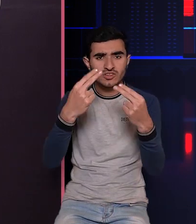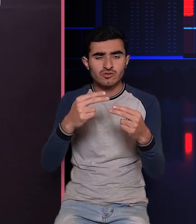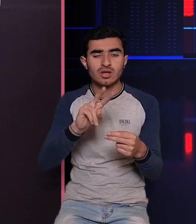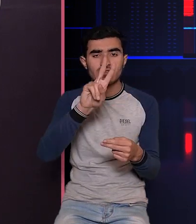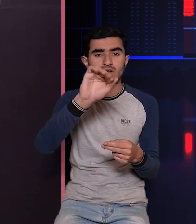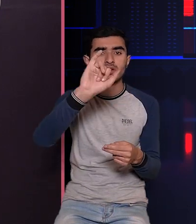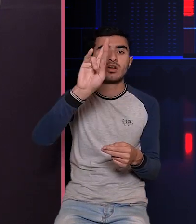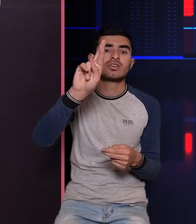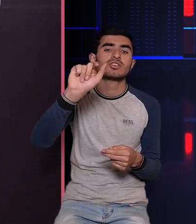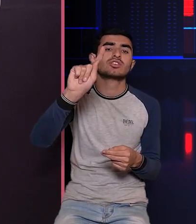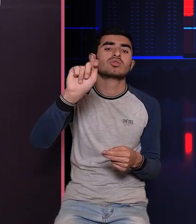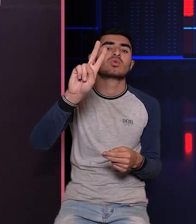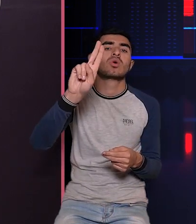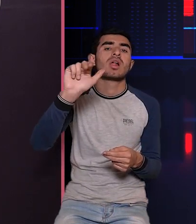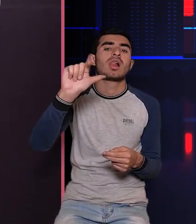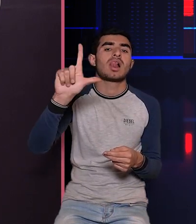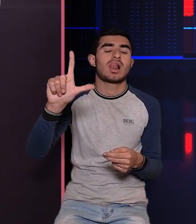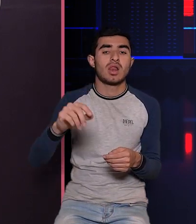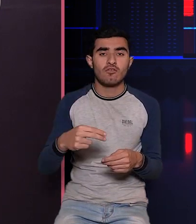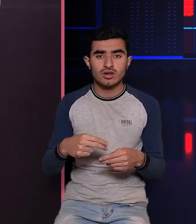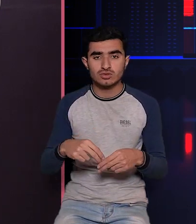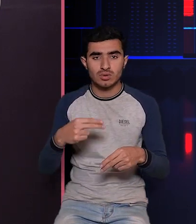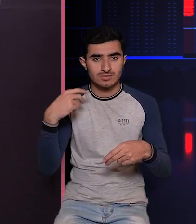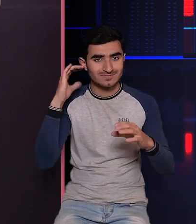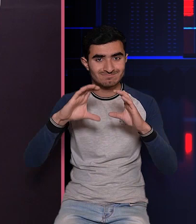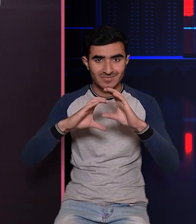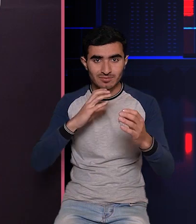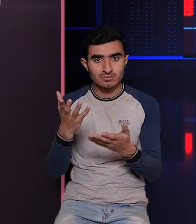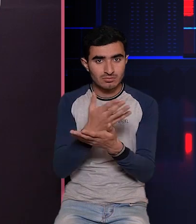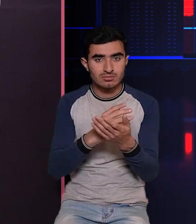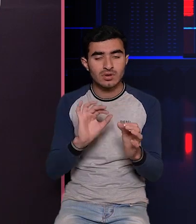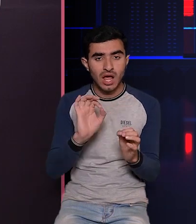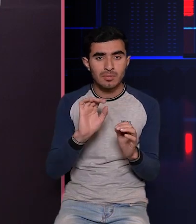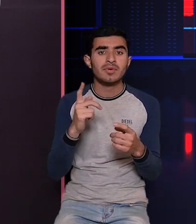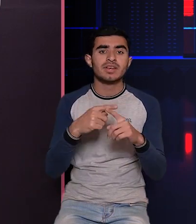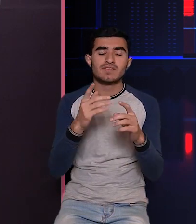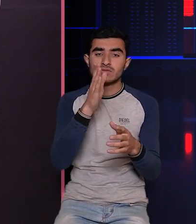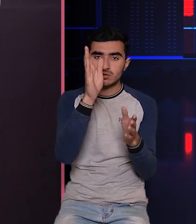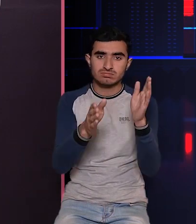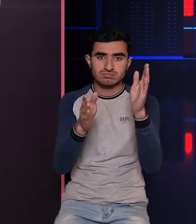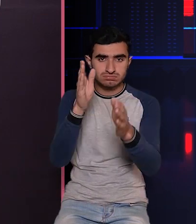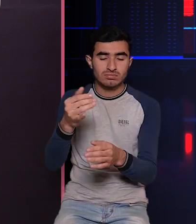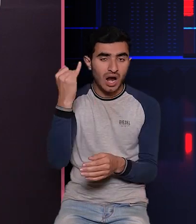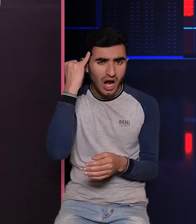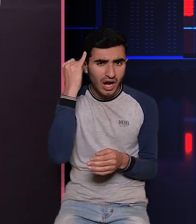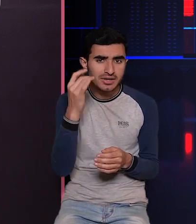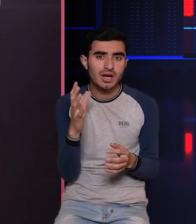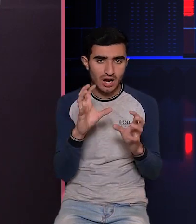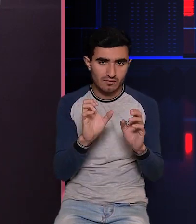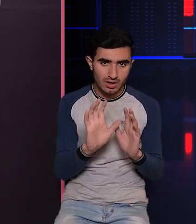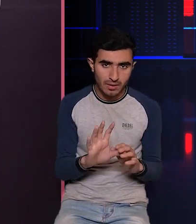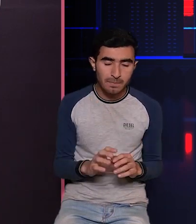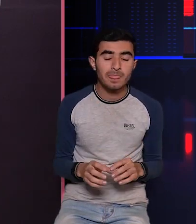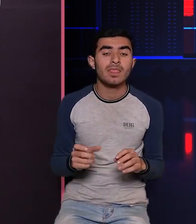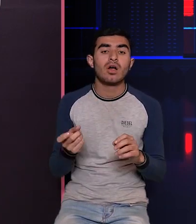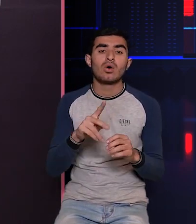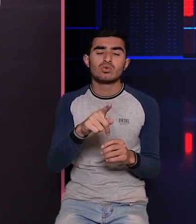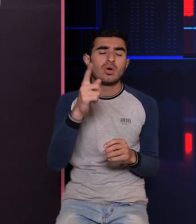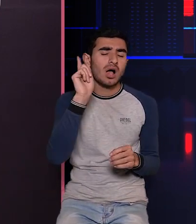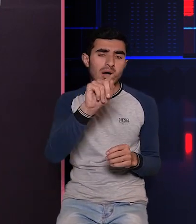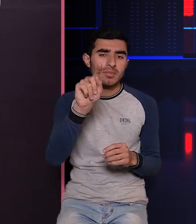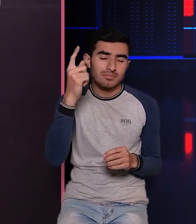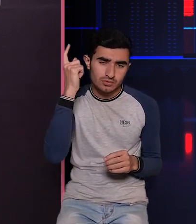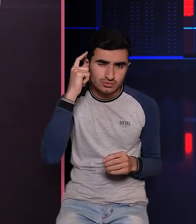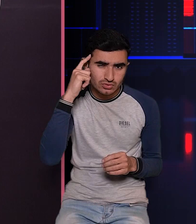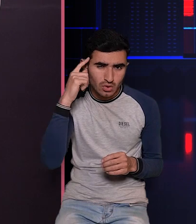or object presentation. This is your idea, your content, or your thought process being specially